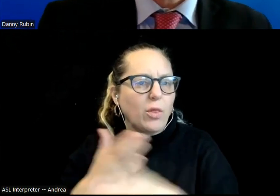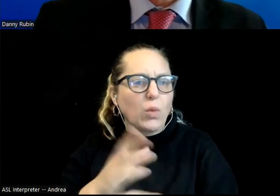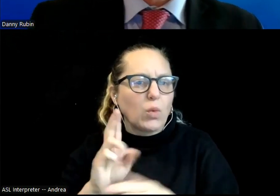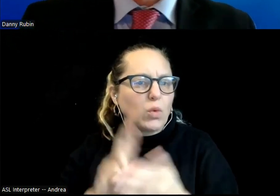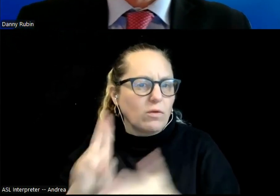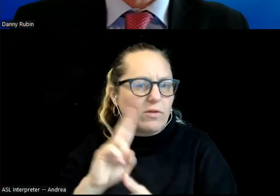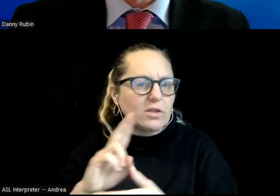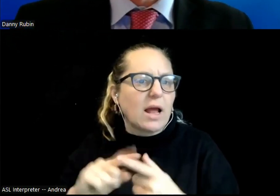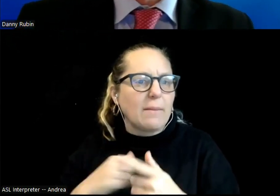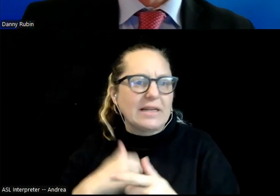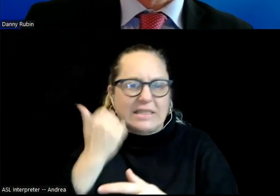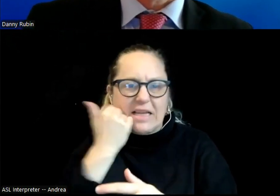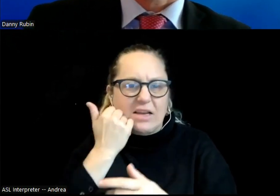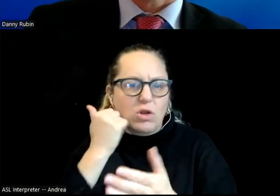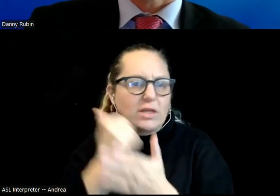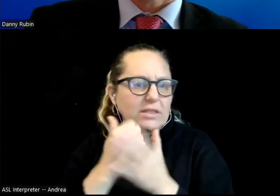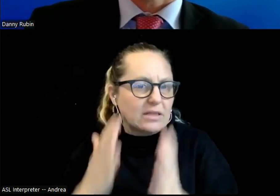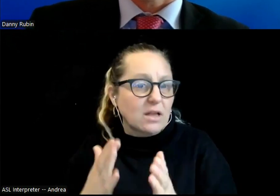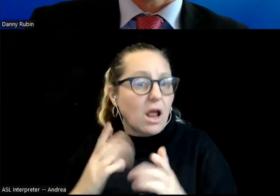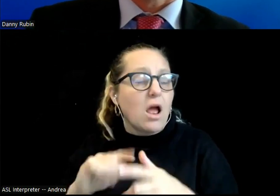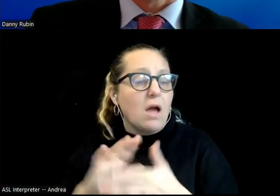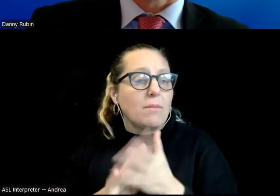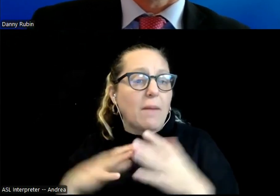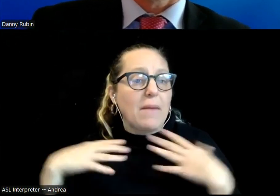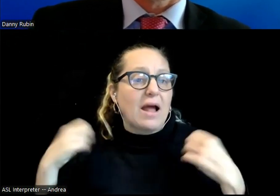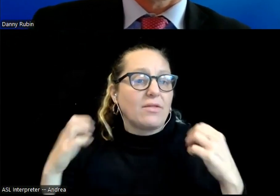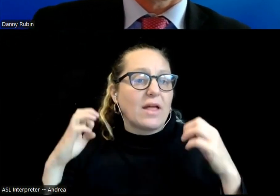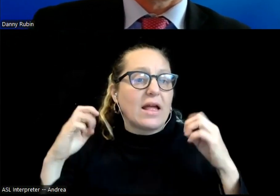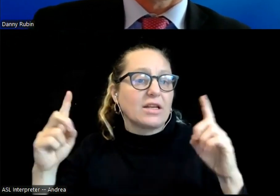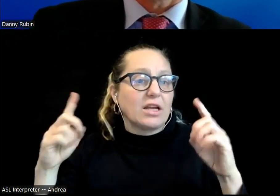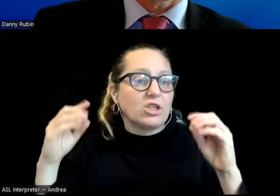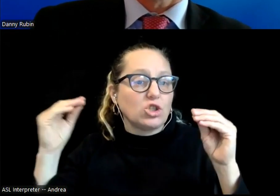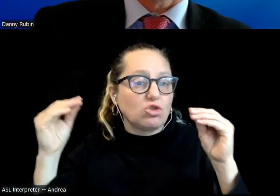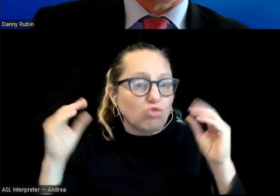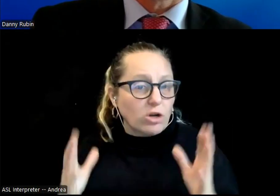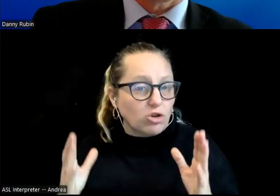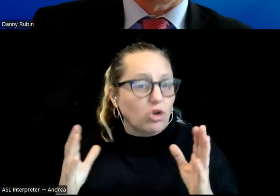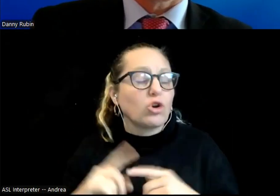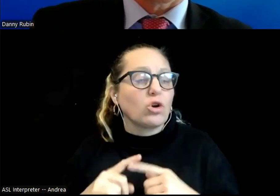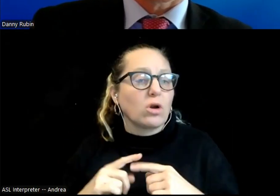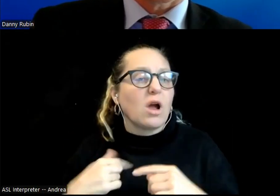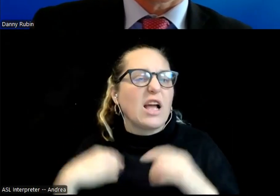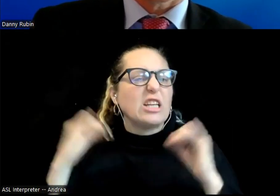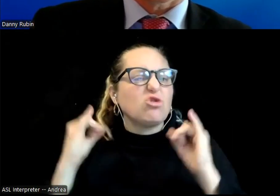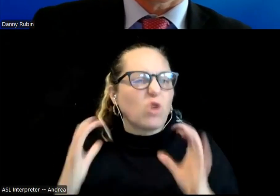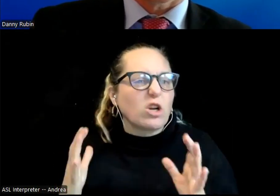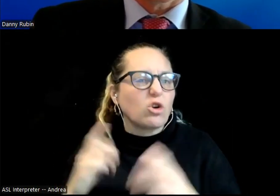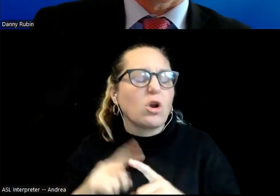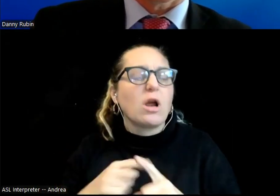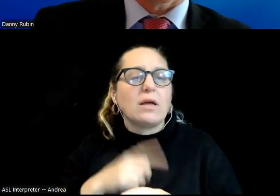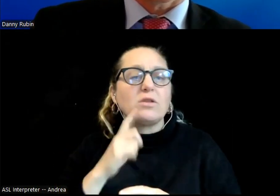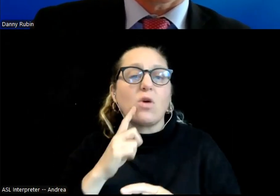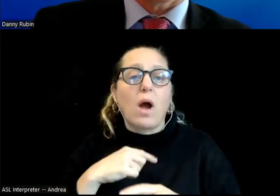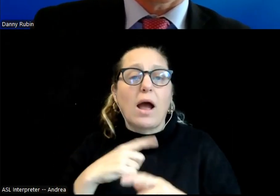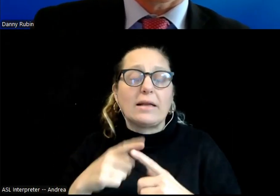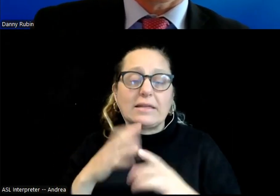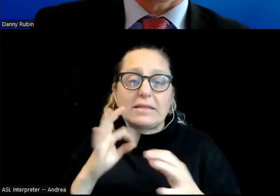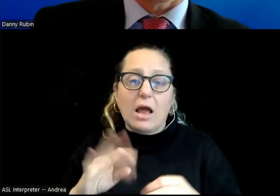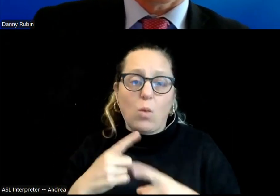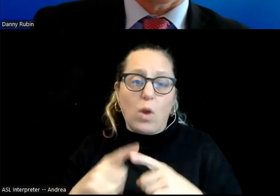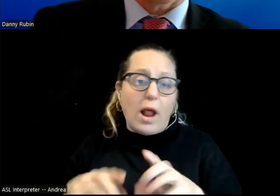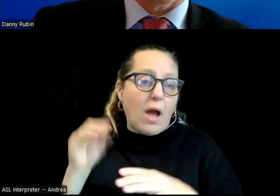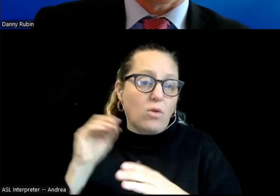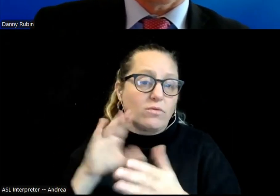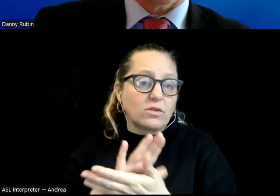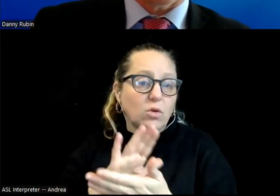assistant, and I became a health education instructor, teacher, and decided once I got out of school that I would go